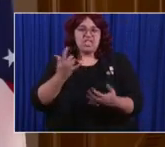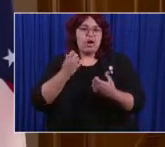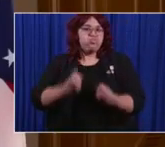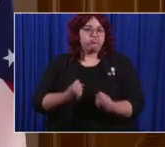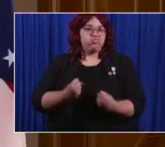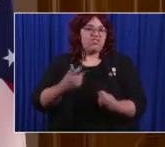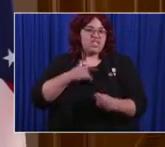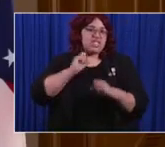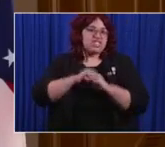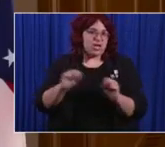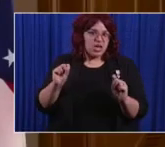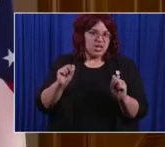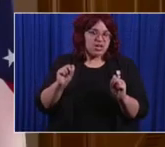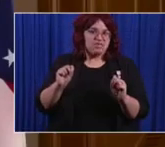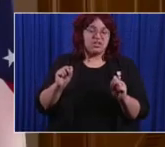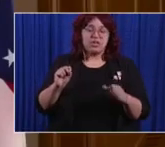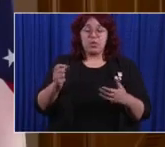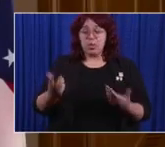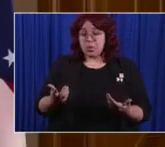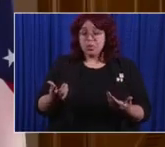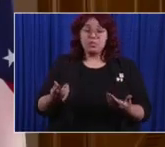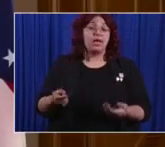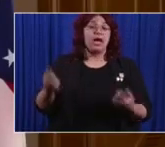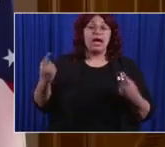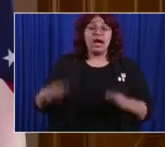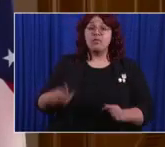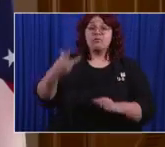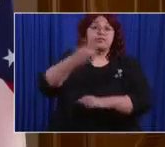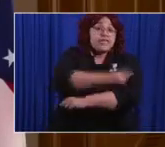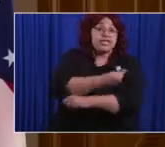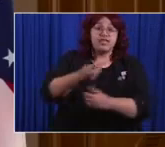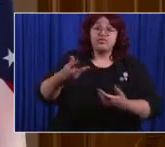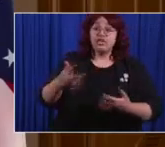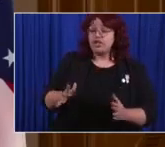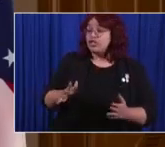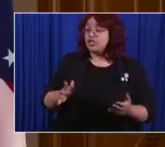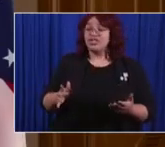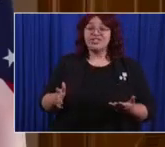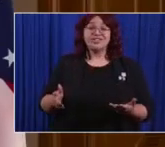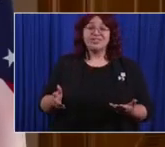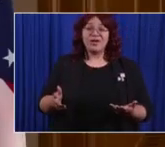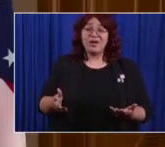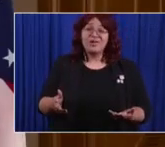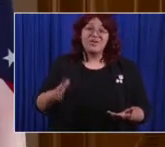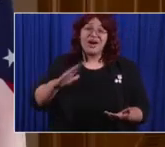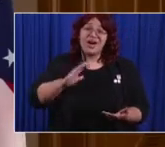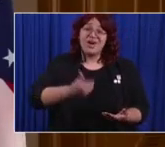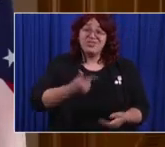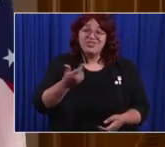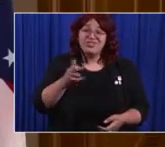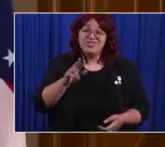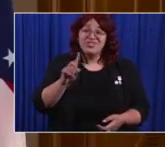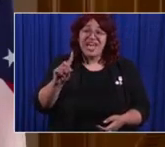have been, once we got vaccinated, we've been able to, hold our grandchildren,